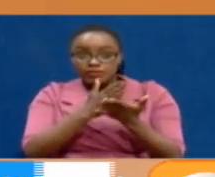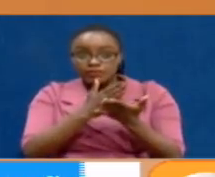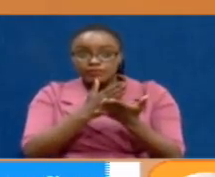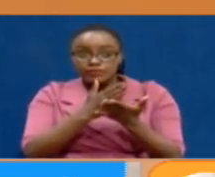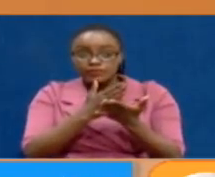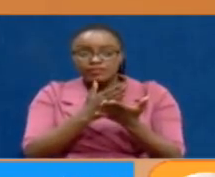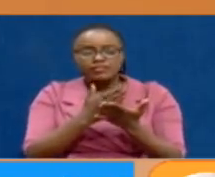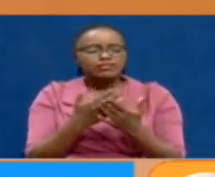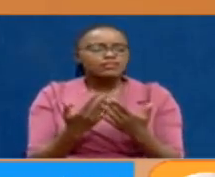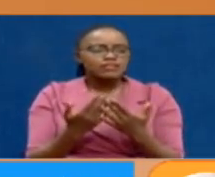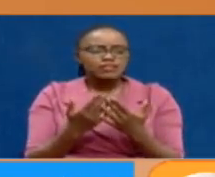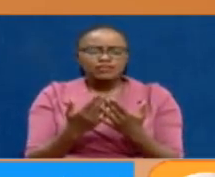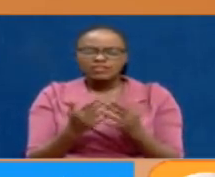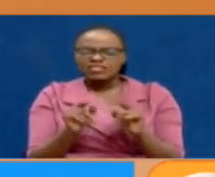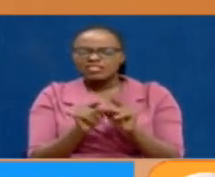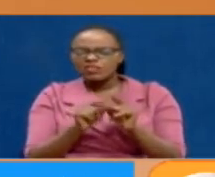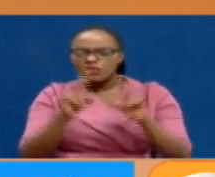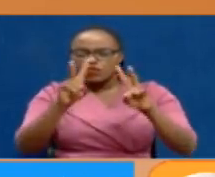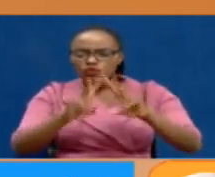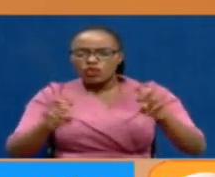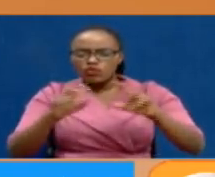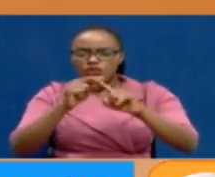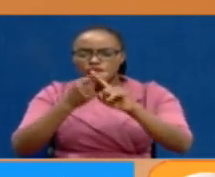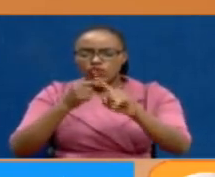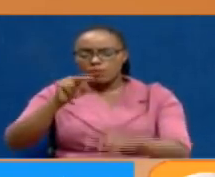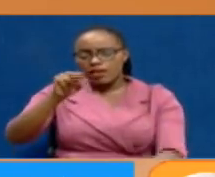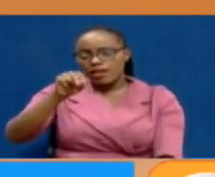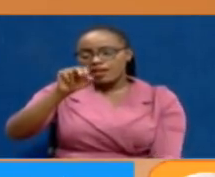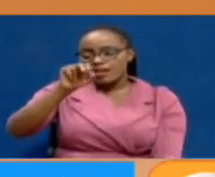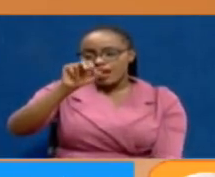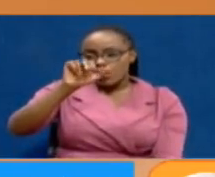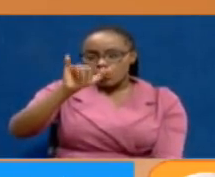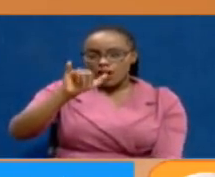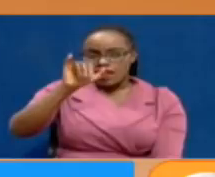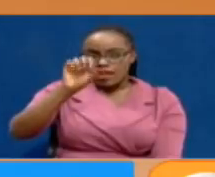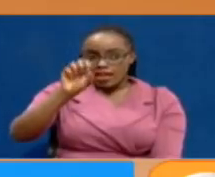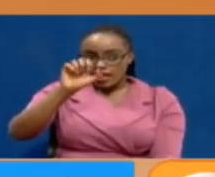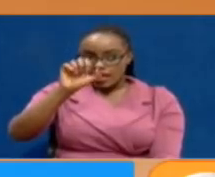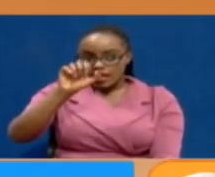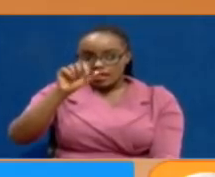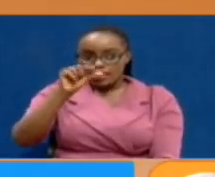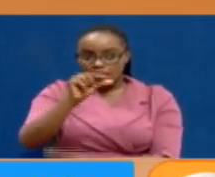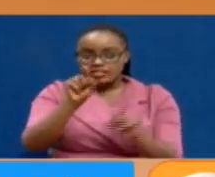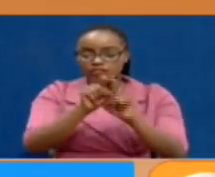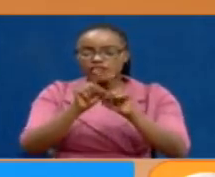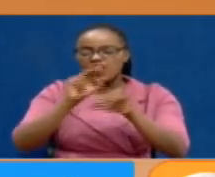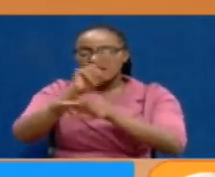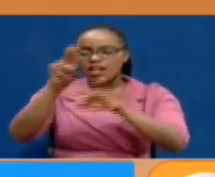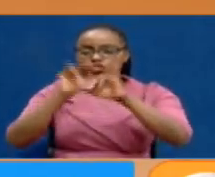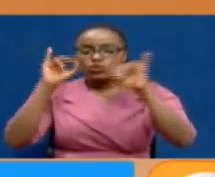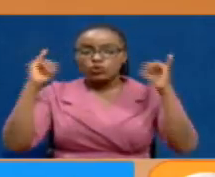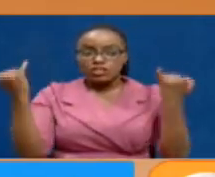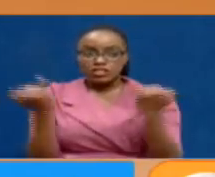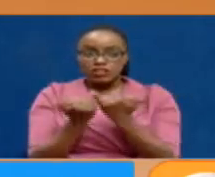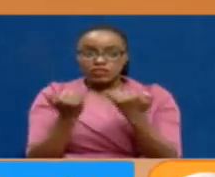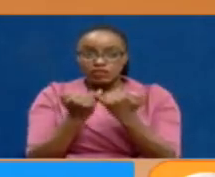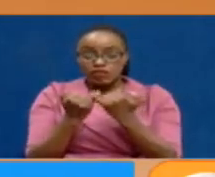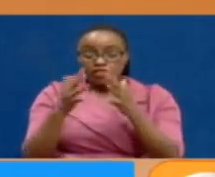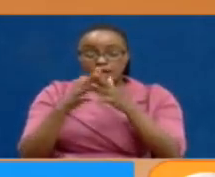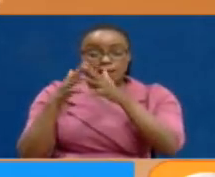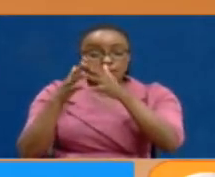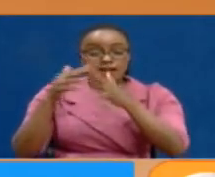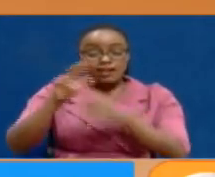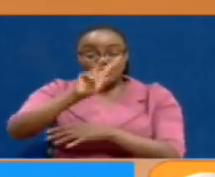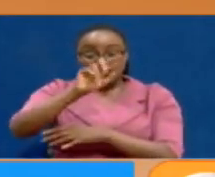some very rudimentary research from the NIH, the National Institute of Health, which is like the US government